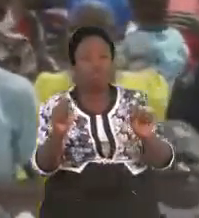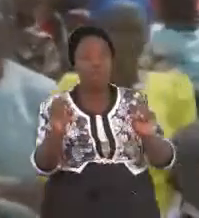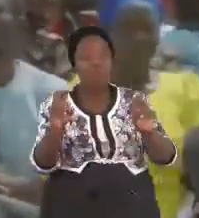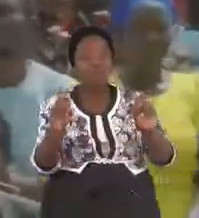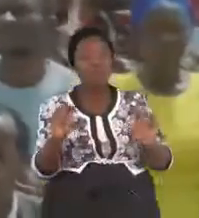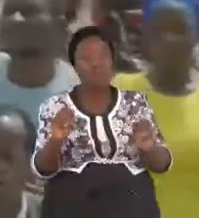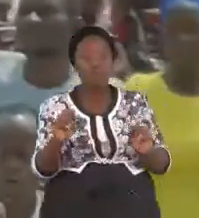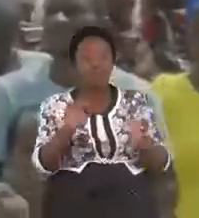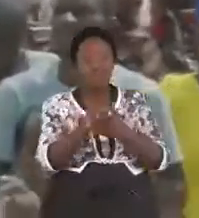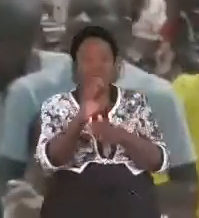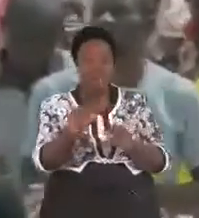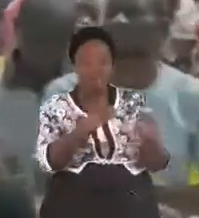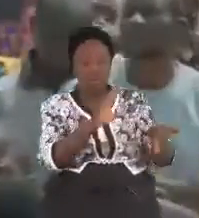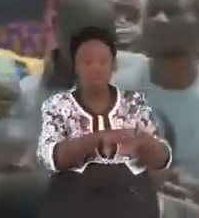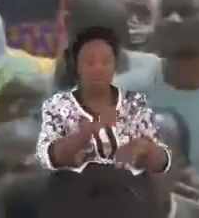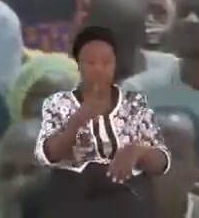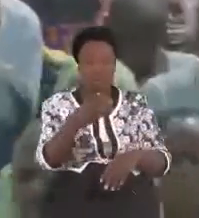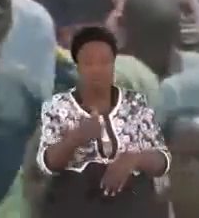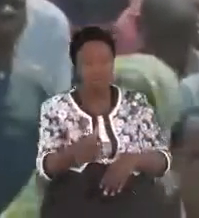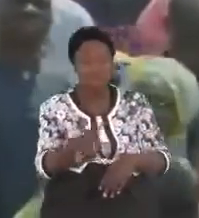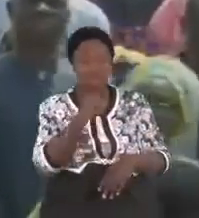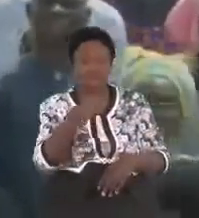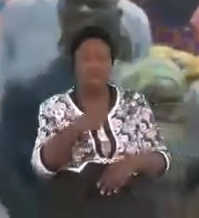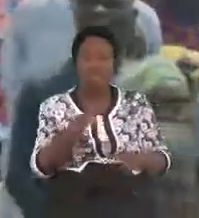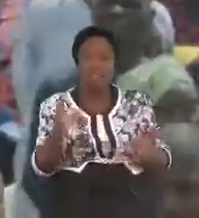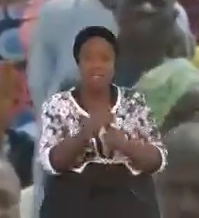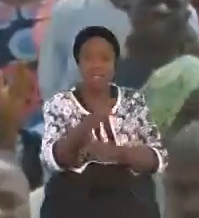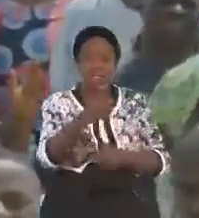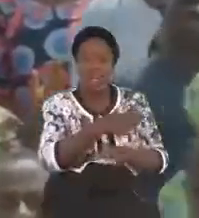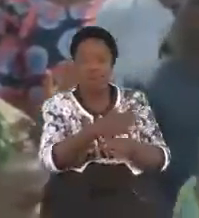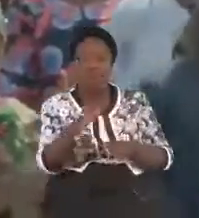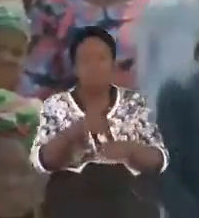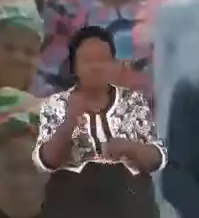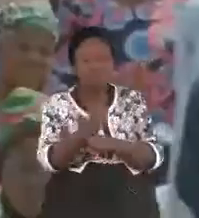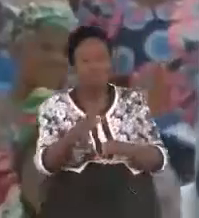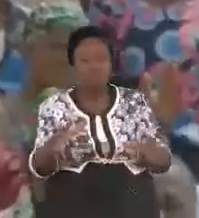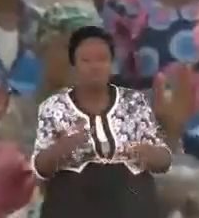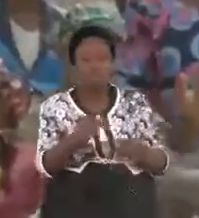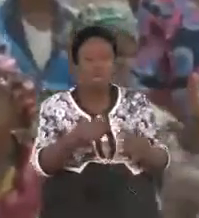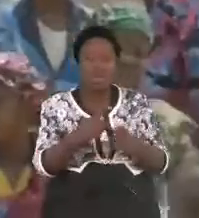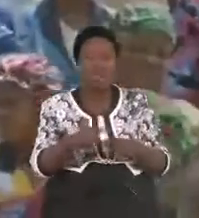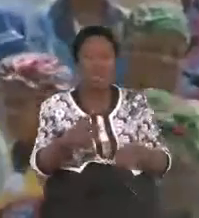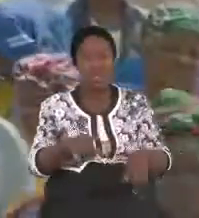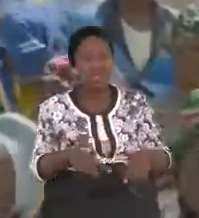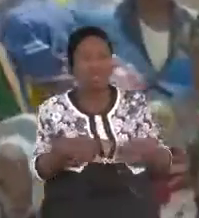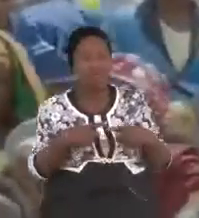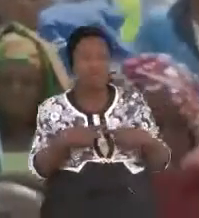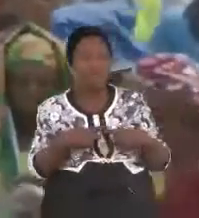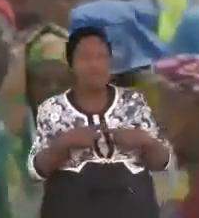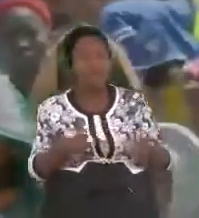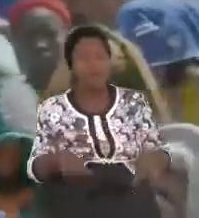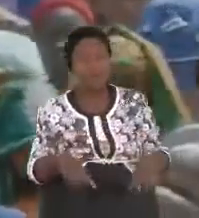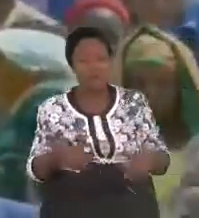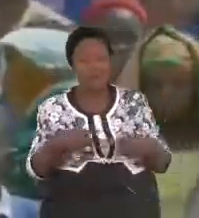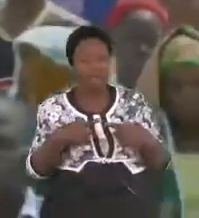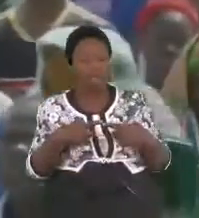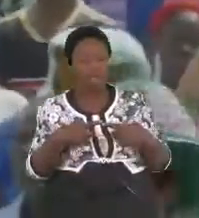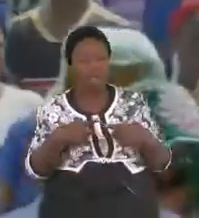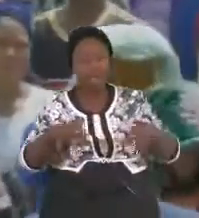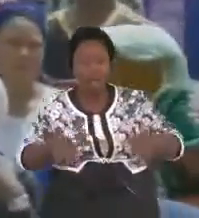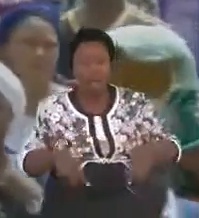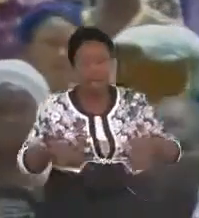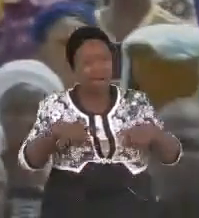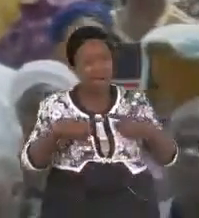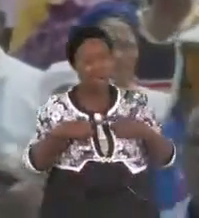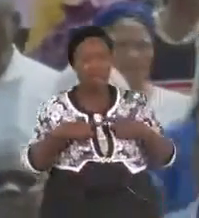here with the stone and then life live life